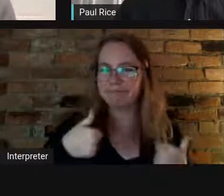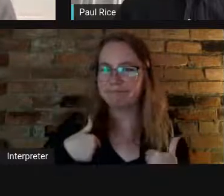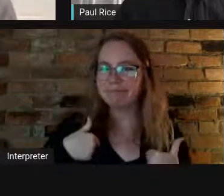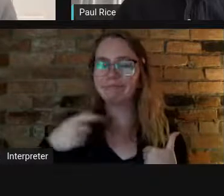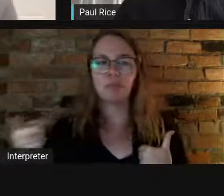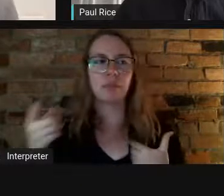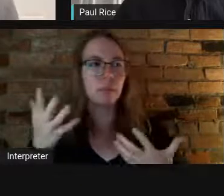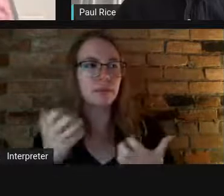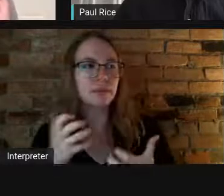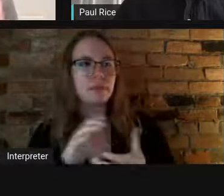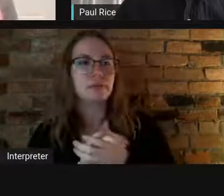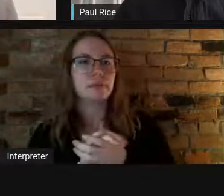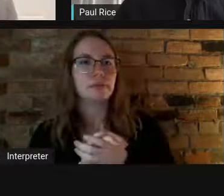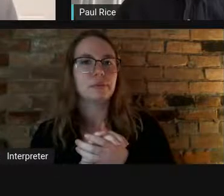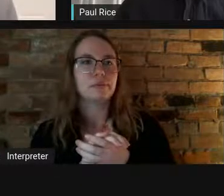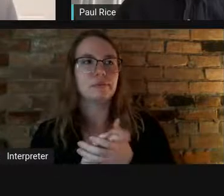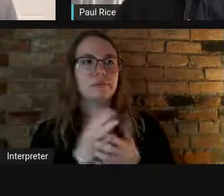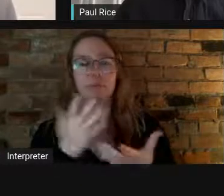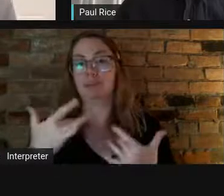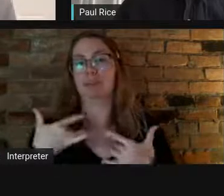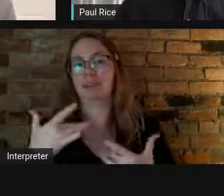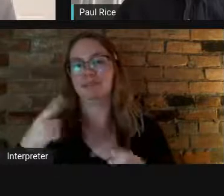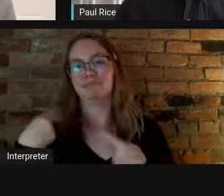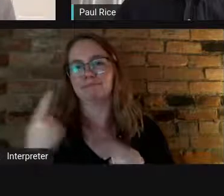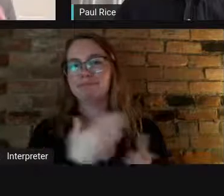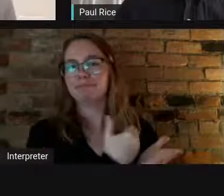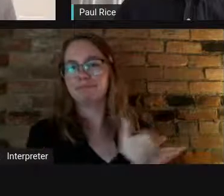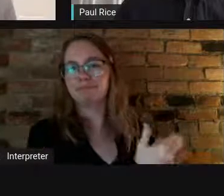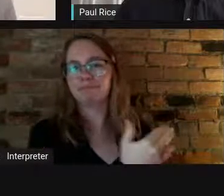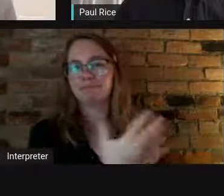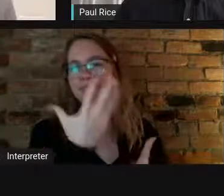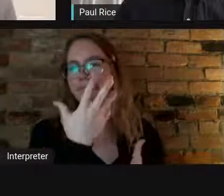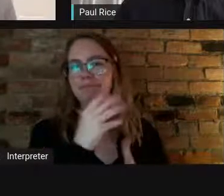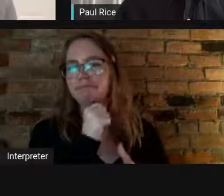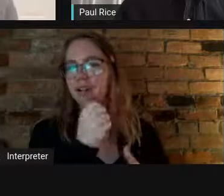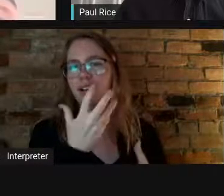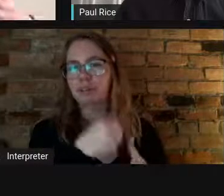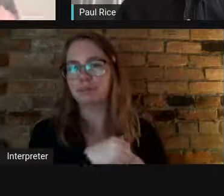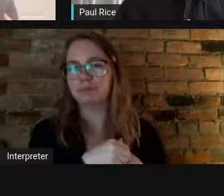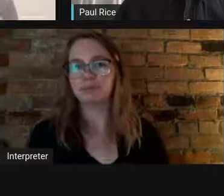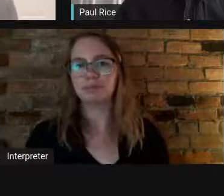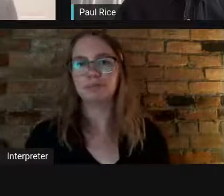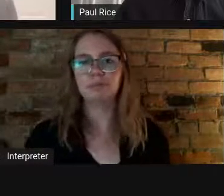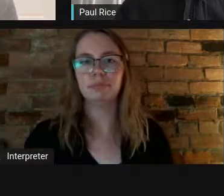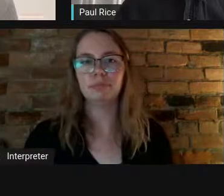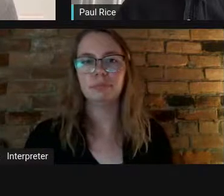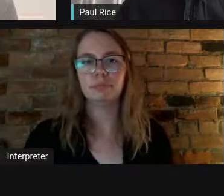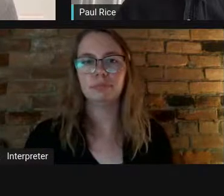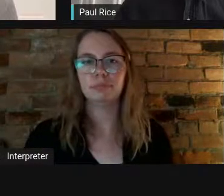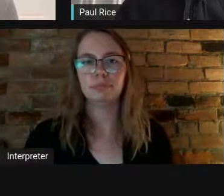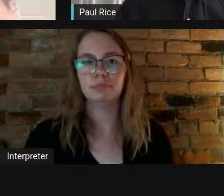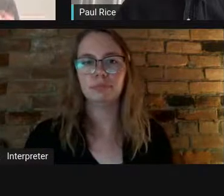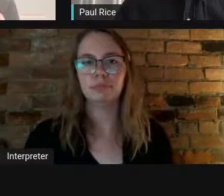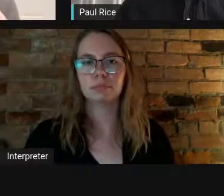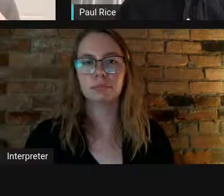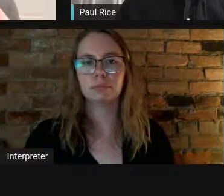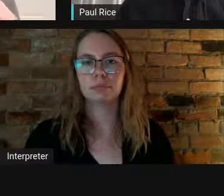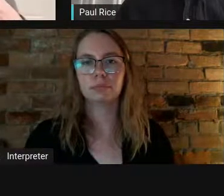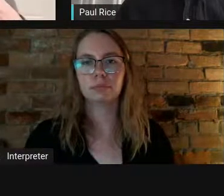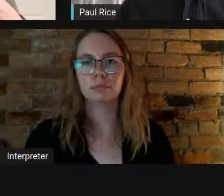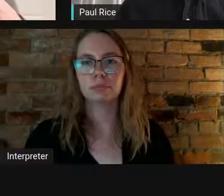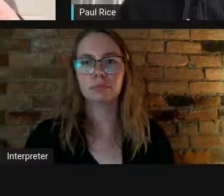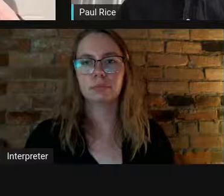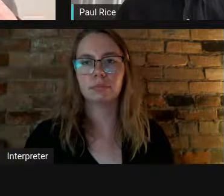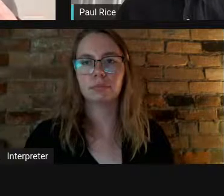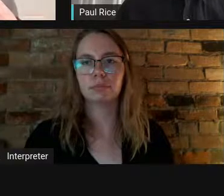learned is the impact that this label, this mental illness label, had on the psyche of gay and lesbian people.